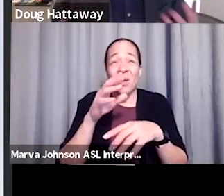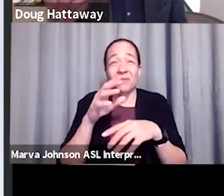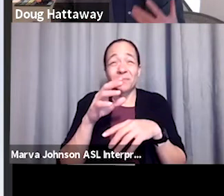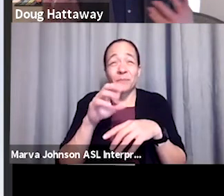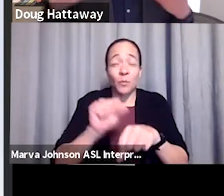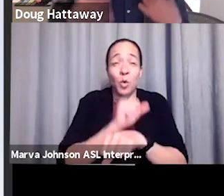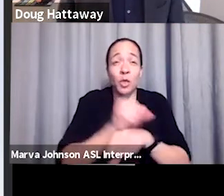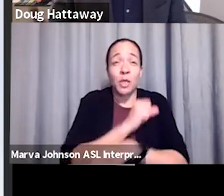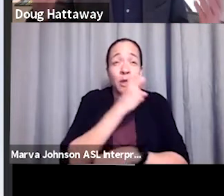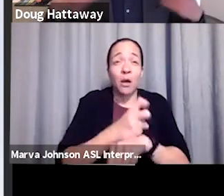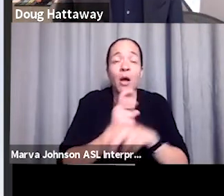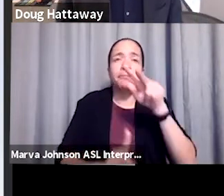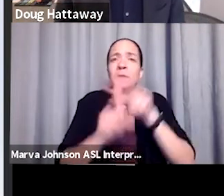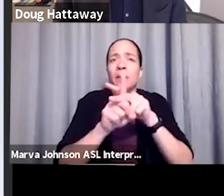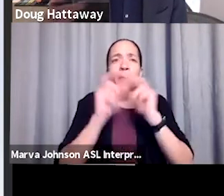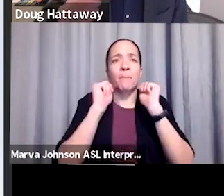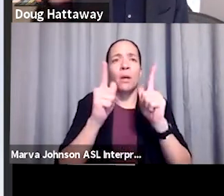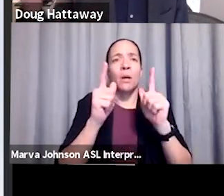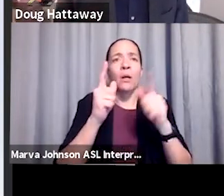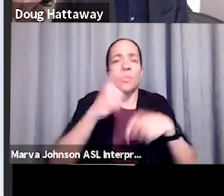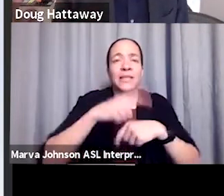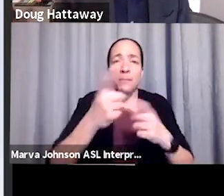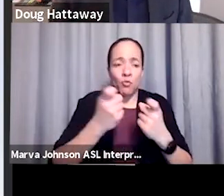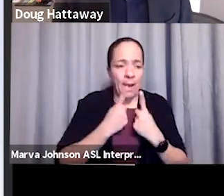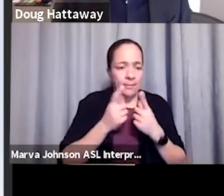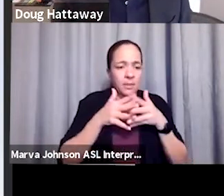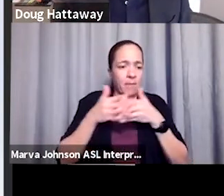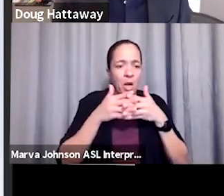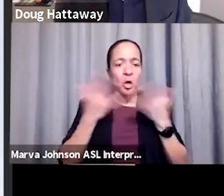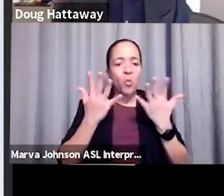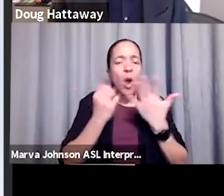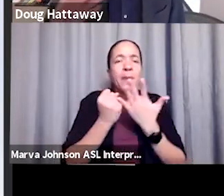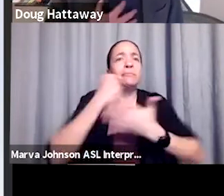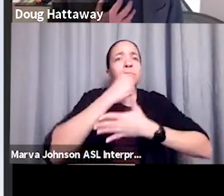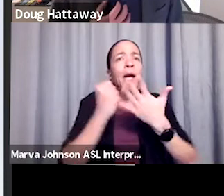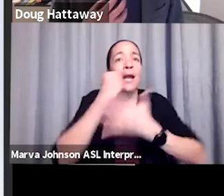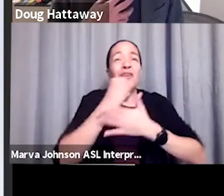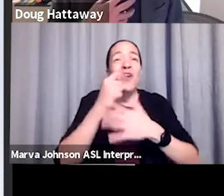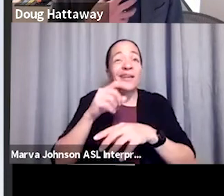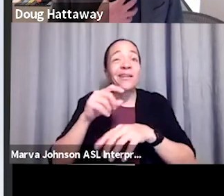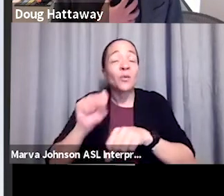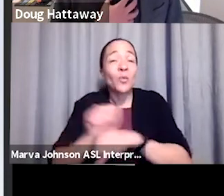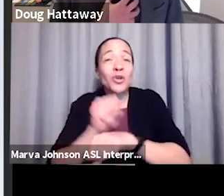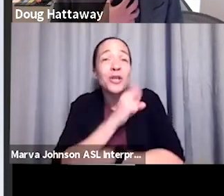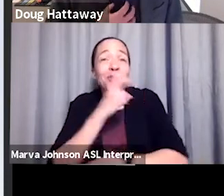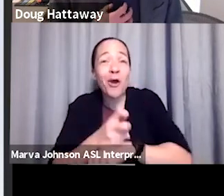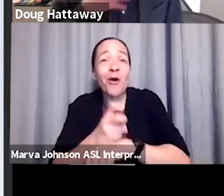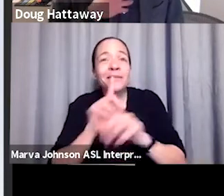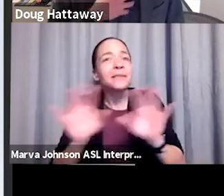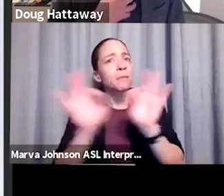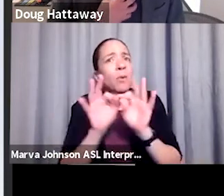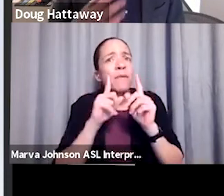asking Americans about their self-image and what they value, comes out at the top of the list all the time. So it is an important idea